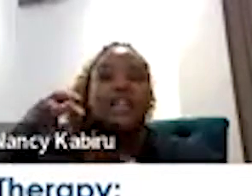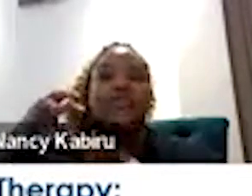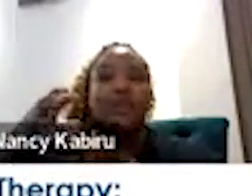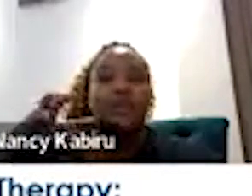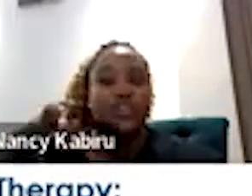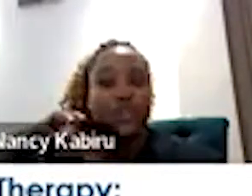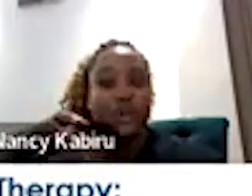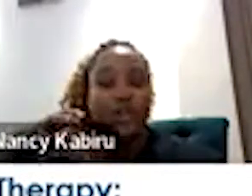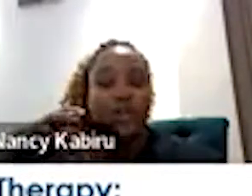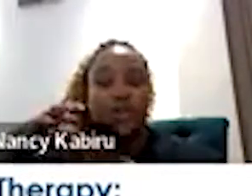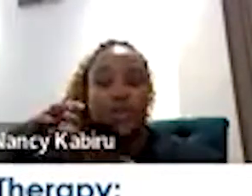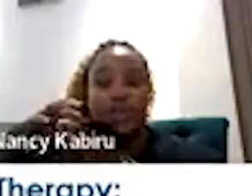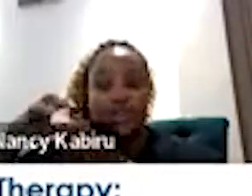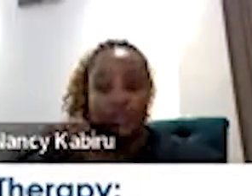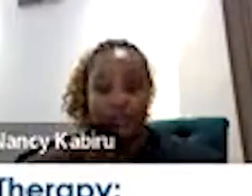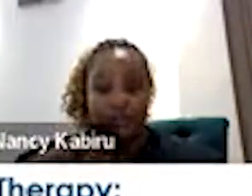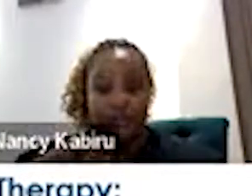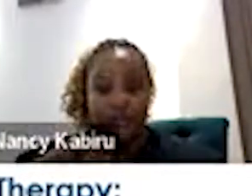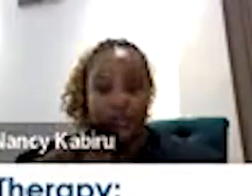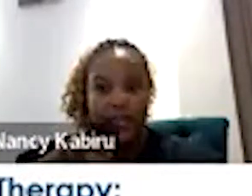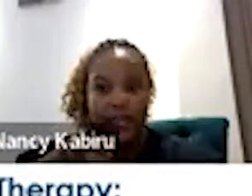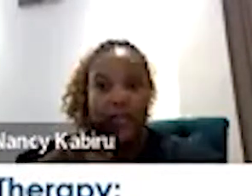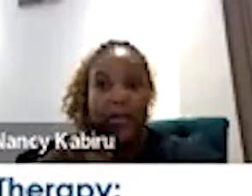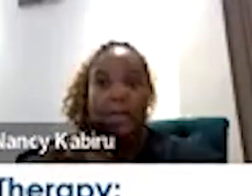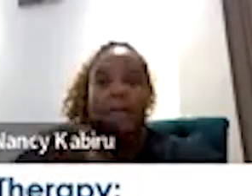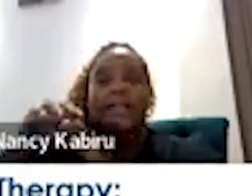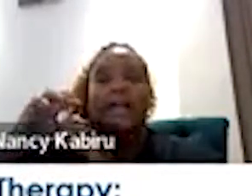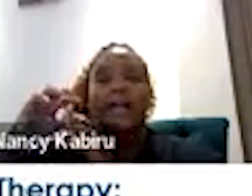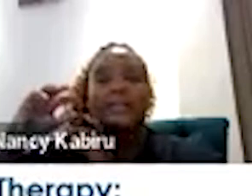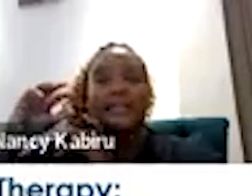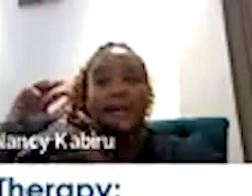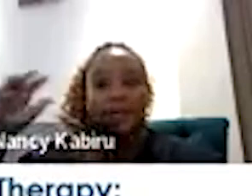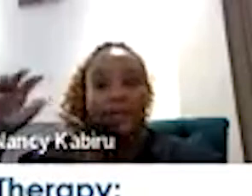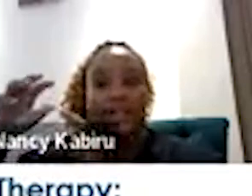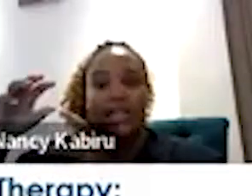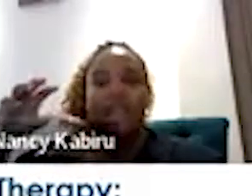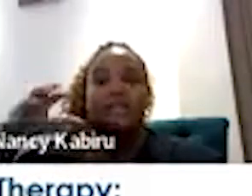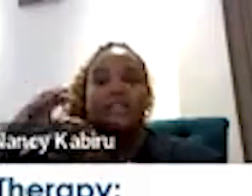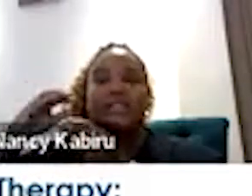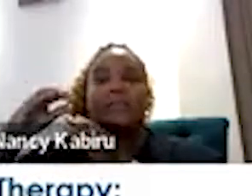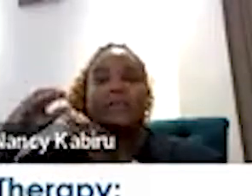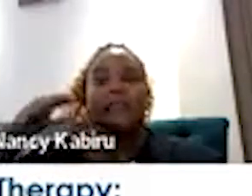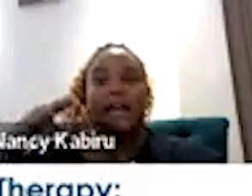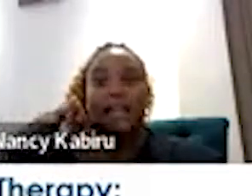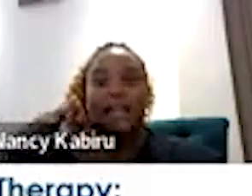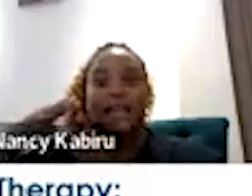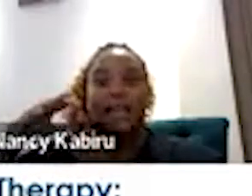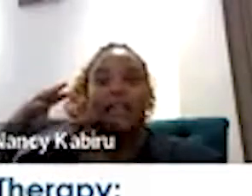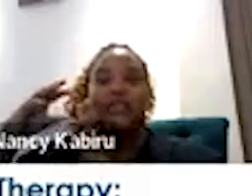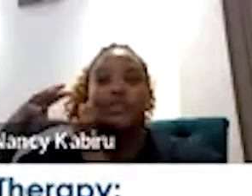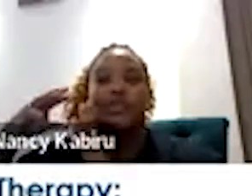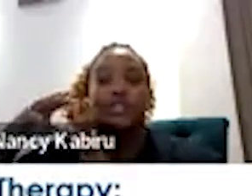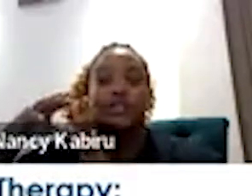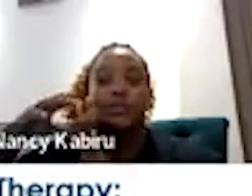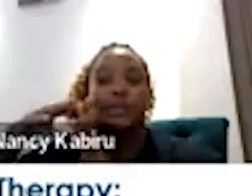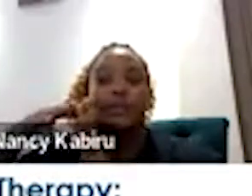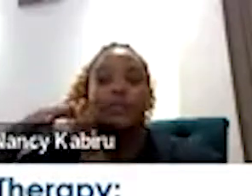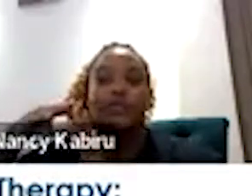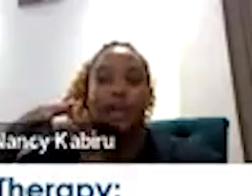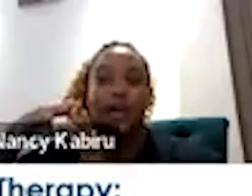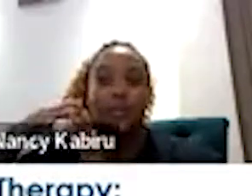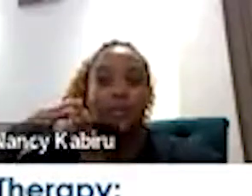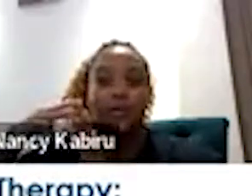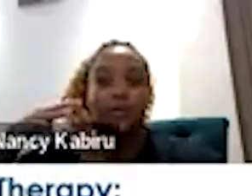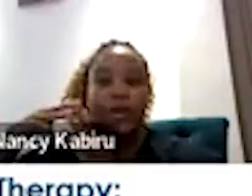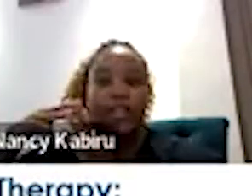out, and it's a neurological condition, okay? But it can be supported. If it is picked early, the neurologist will